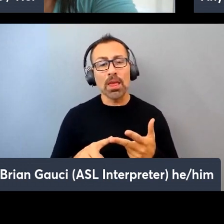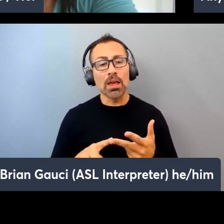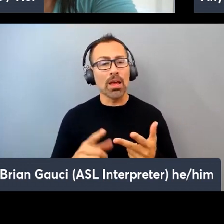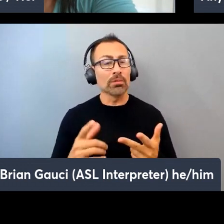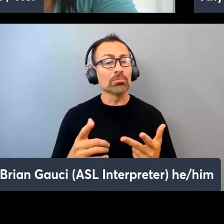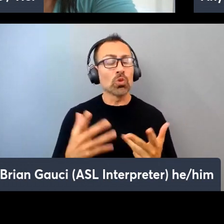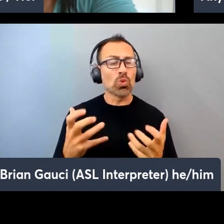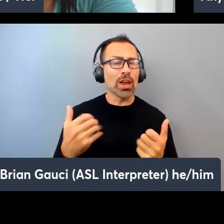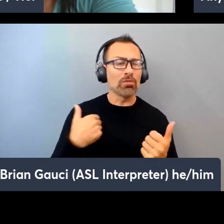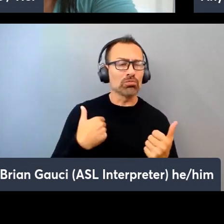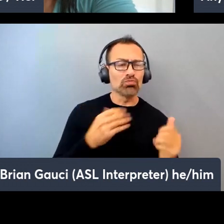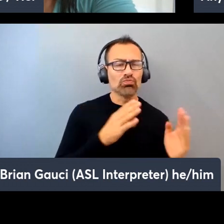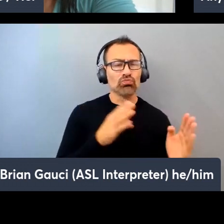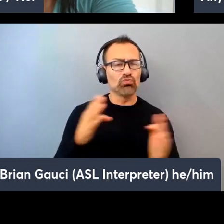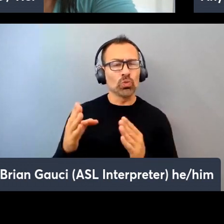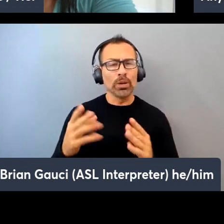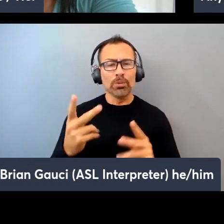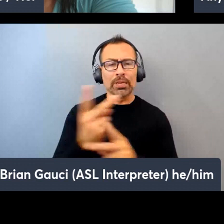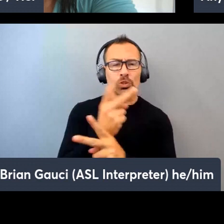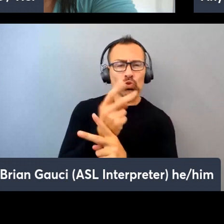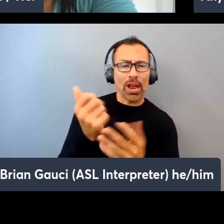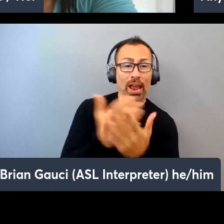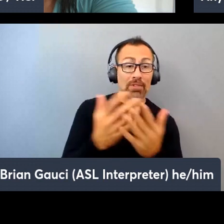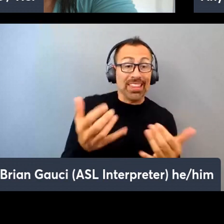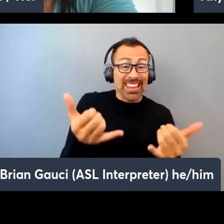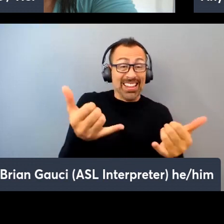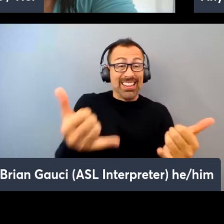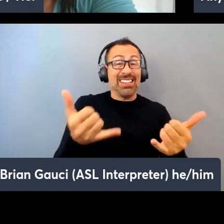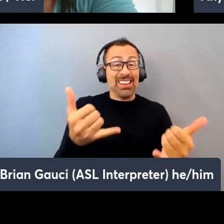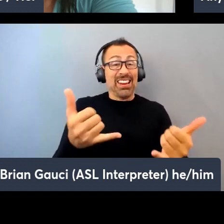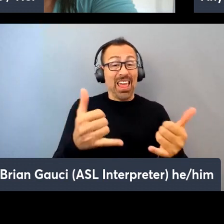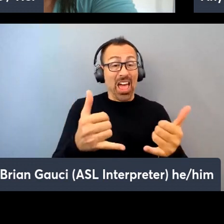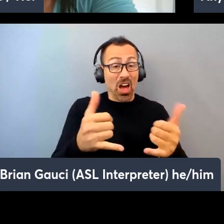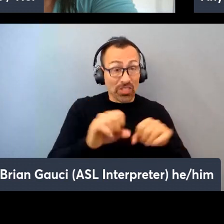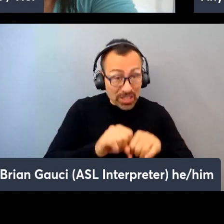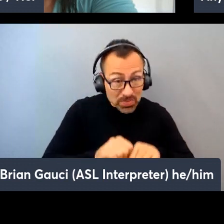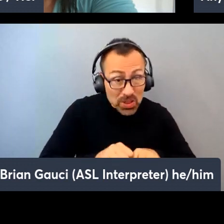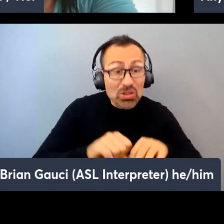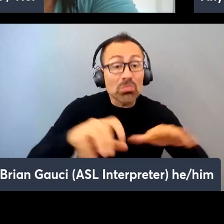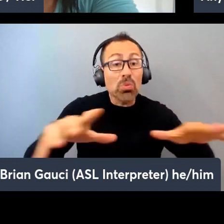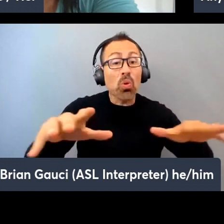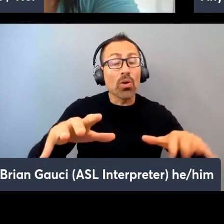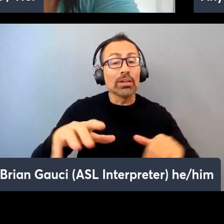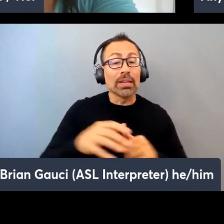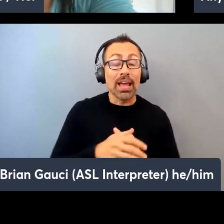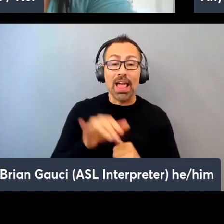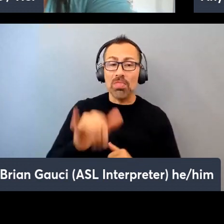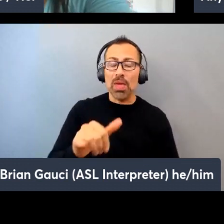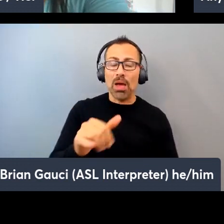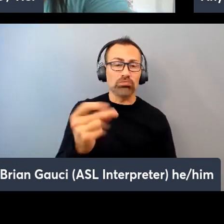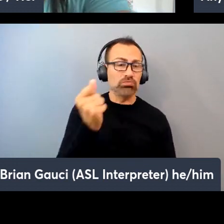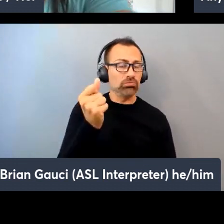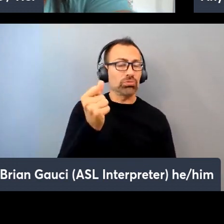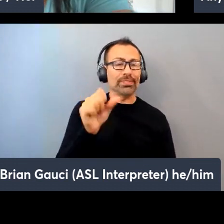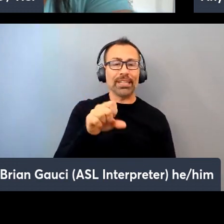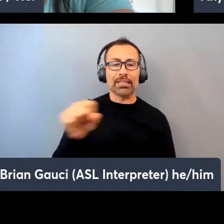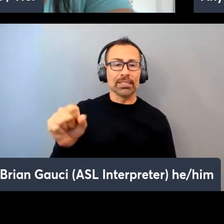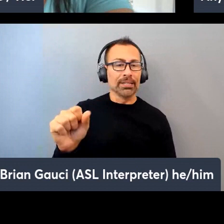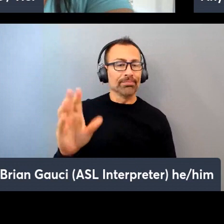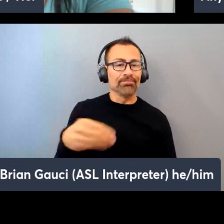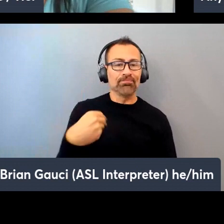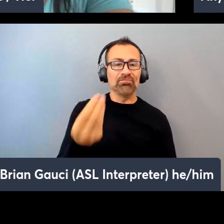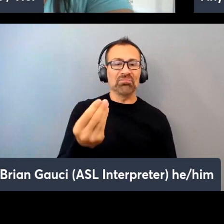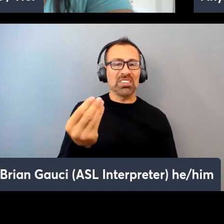track everything that is currently deployed out there. And that was the other thing that is out of the box, is just StackSets provides you all